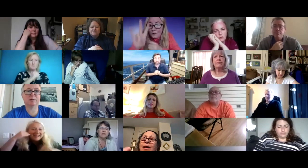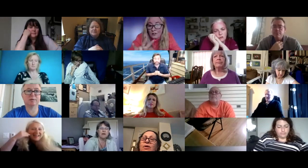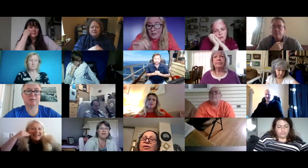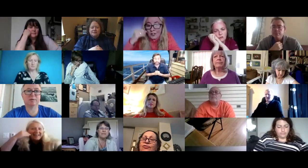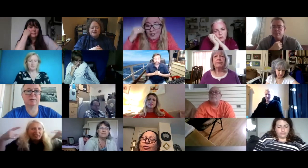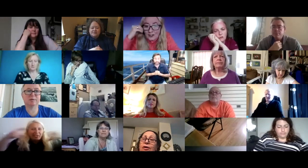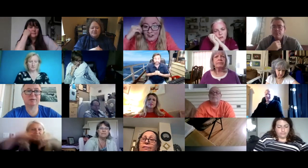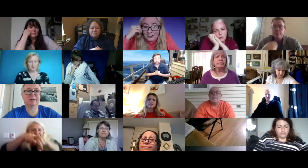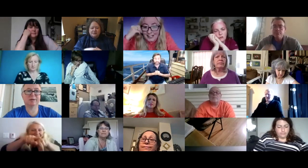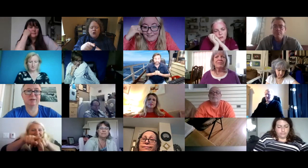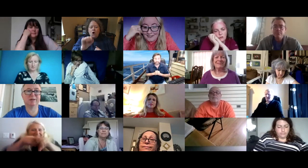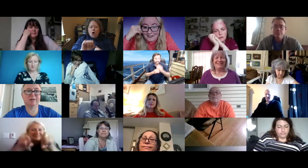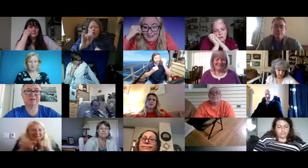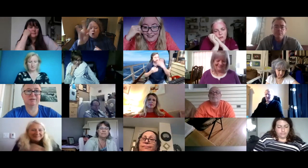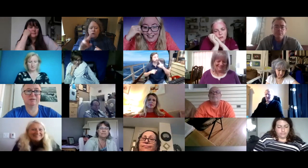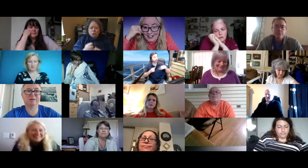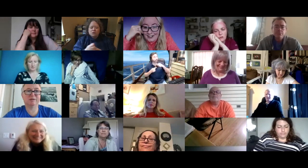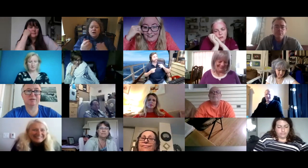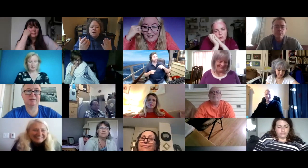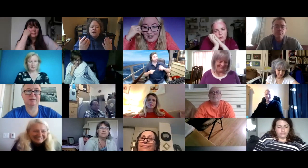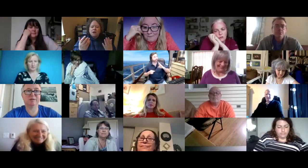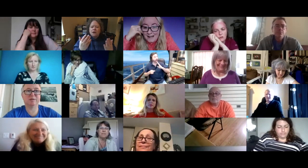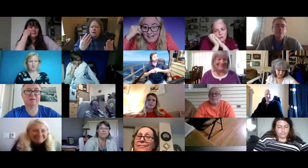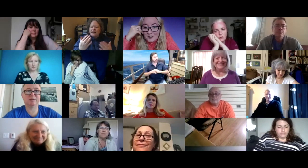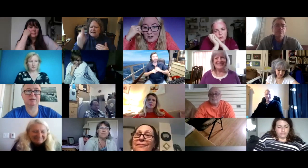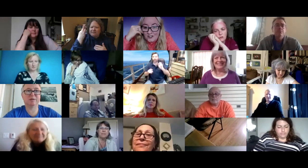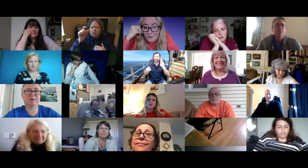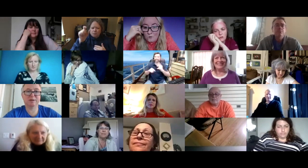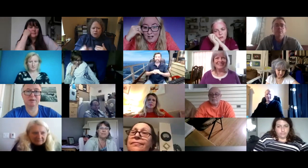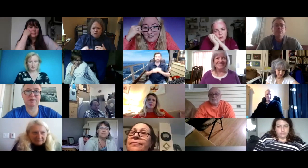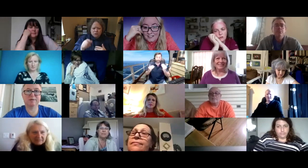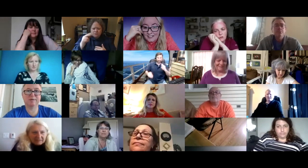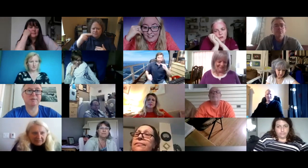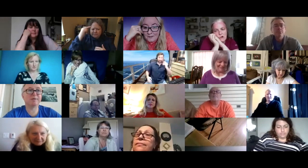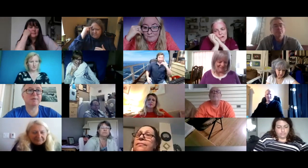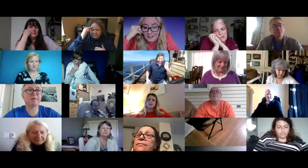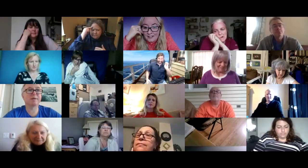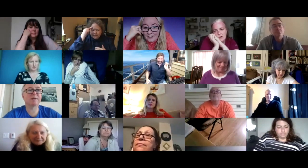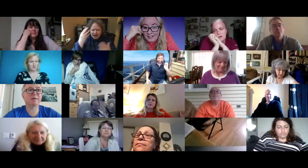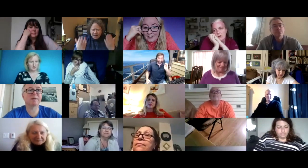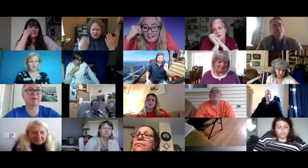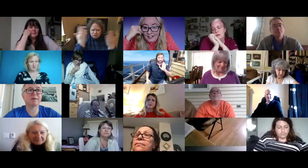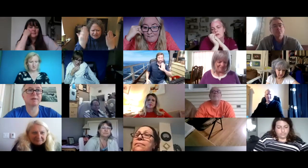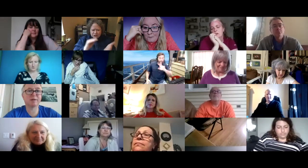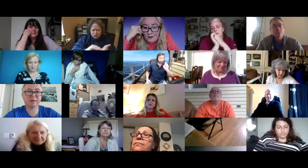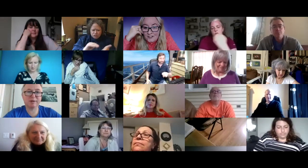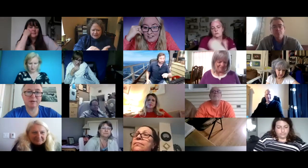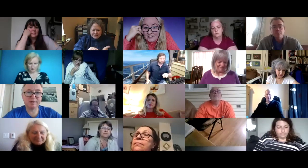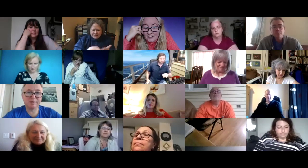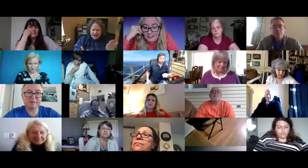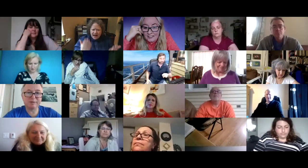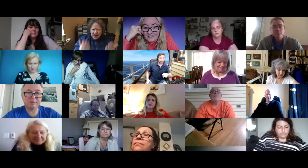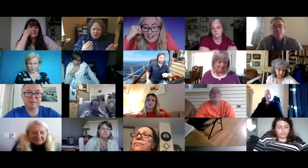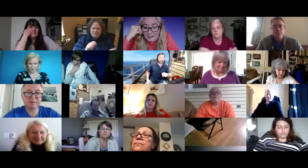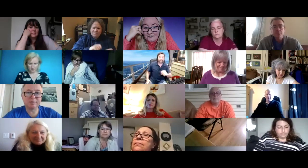Just tell me when to talk. Yeah. Right, okay, Maggie's question was, if a